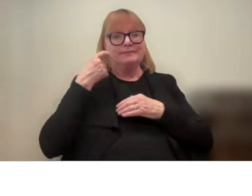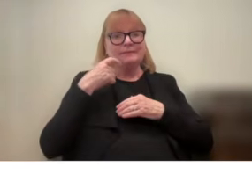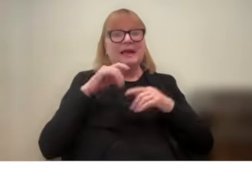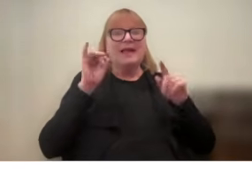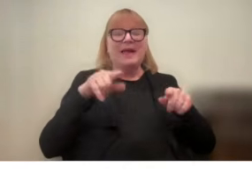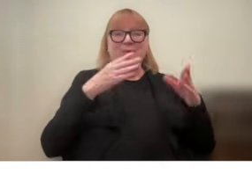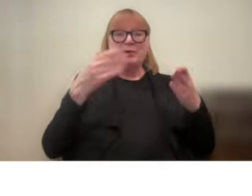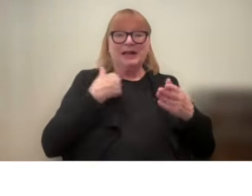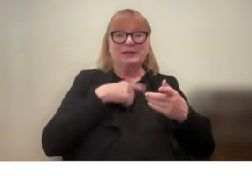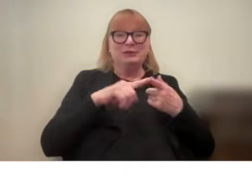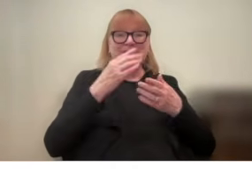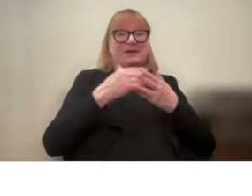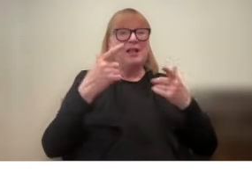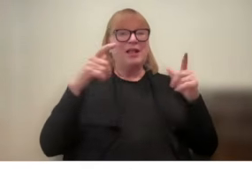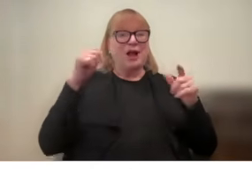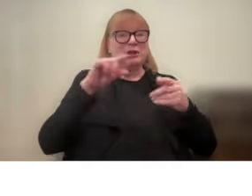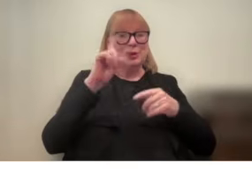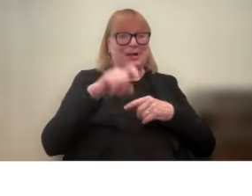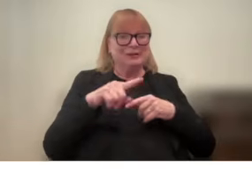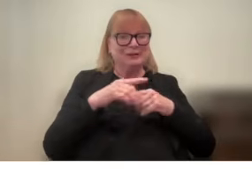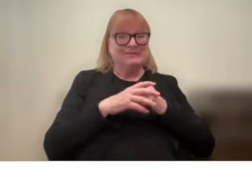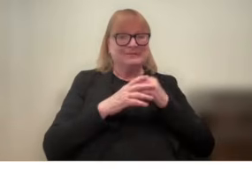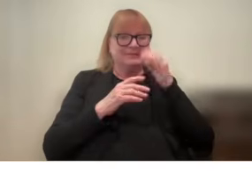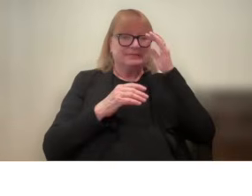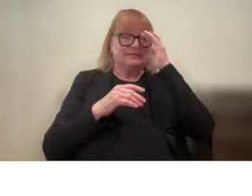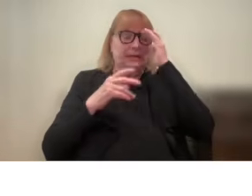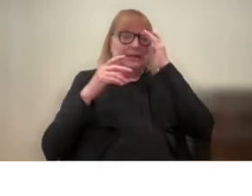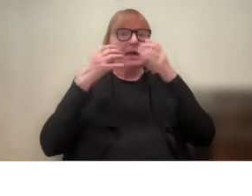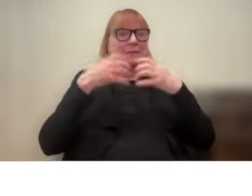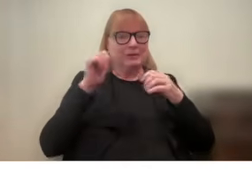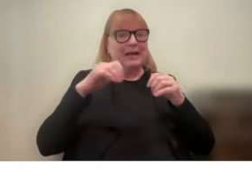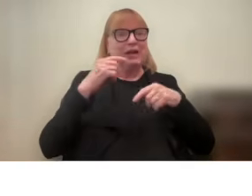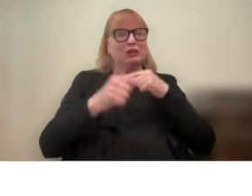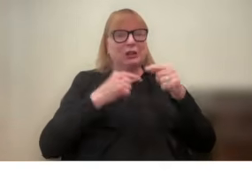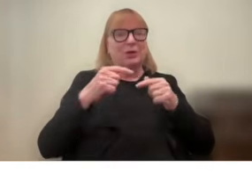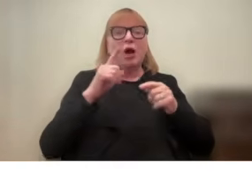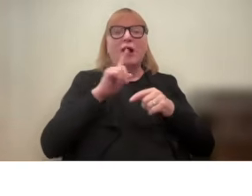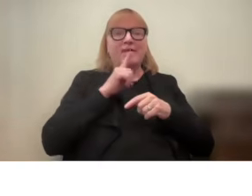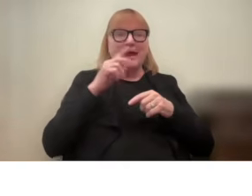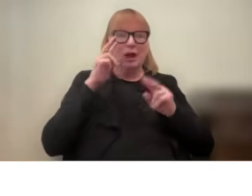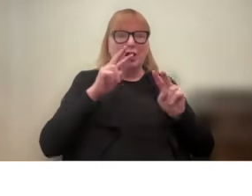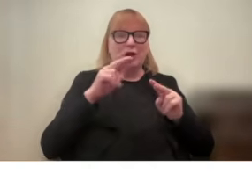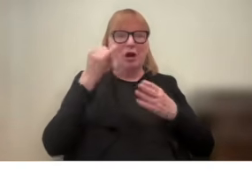So this brings us to some of the larger questions. When machines can generate authentic looking art in seconds, how